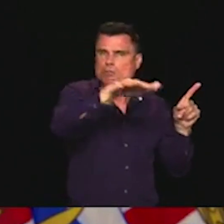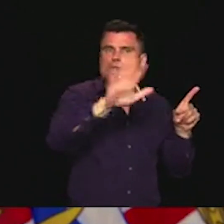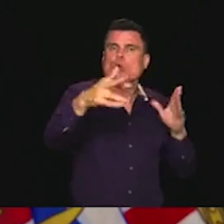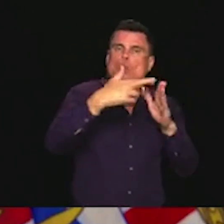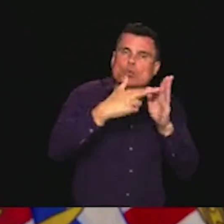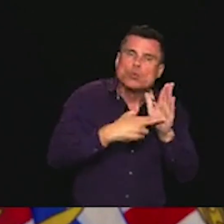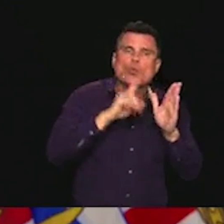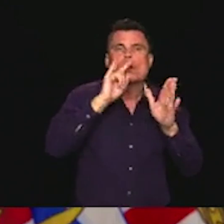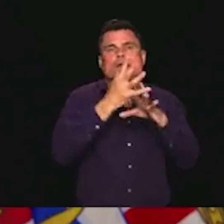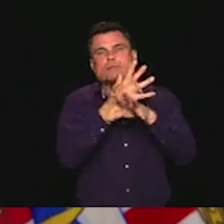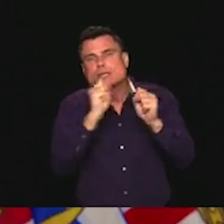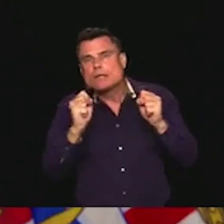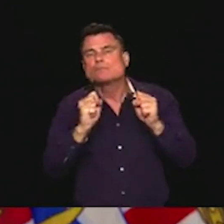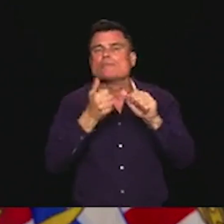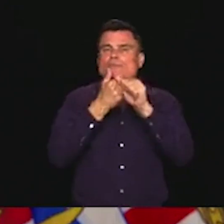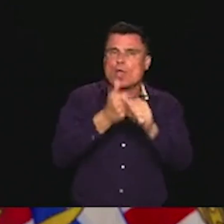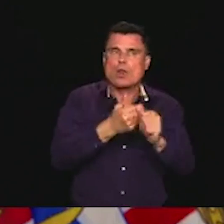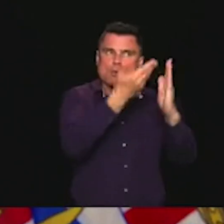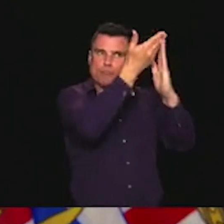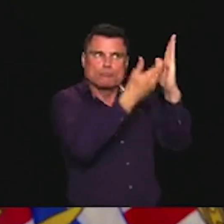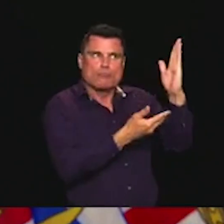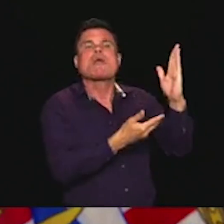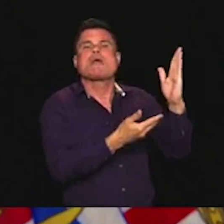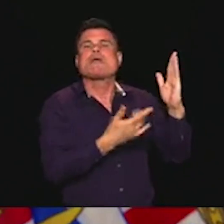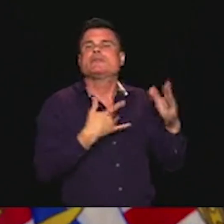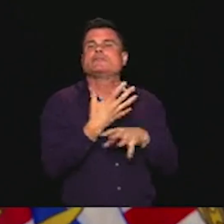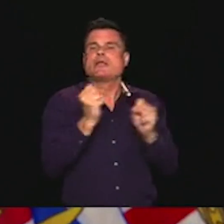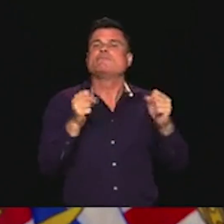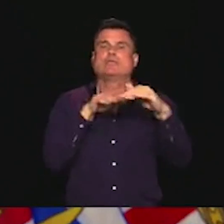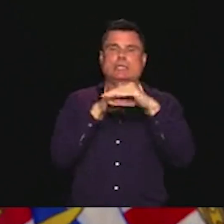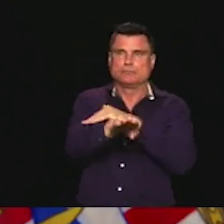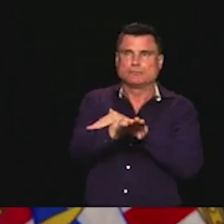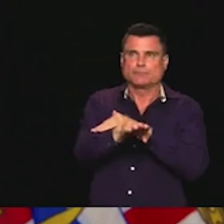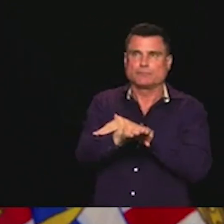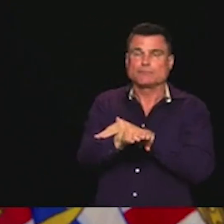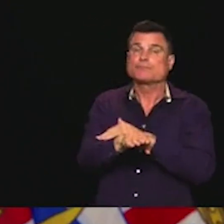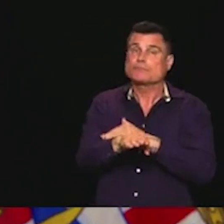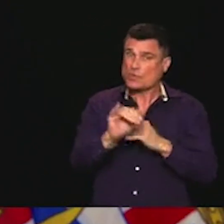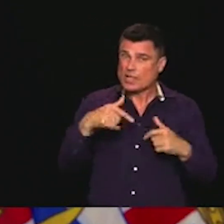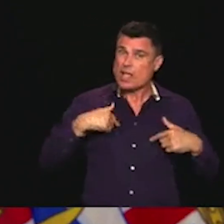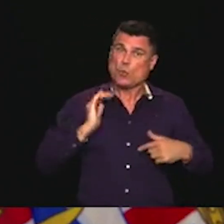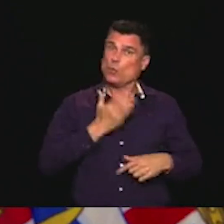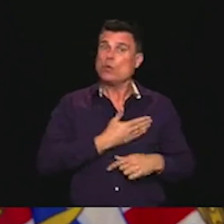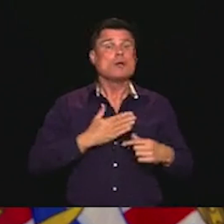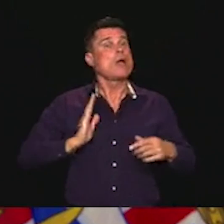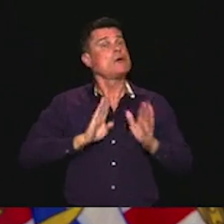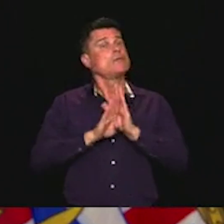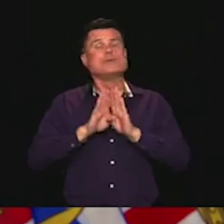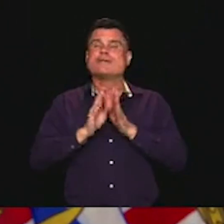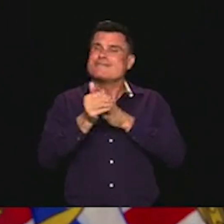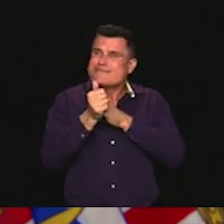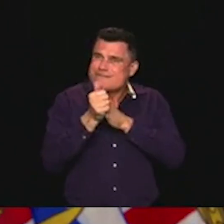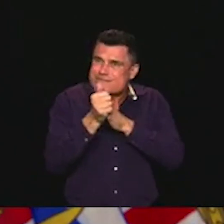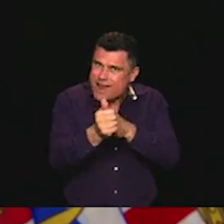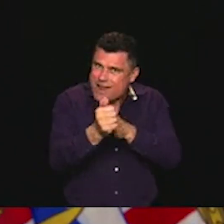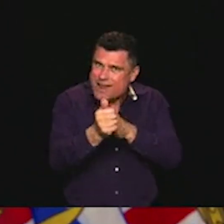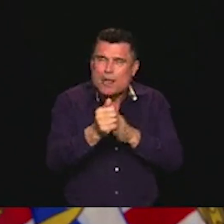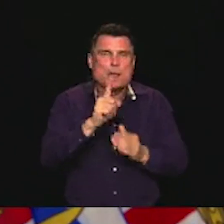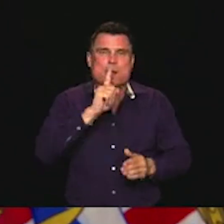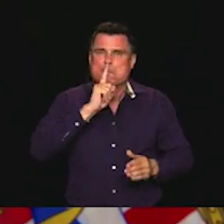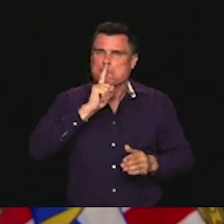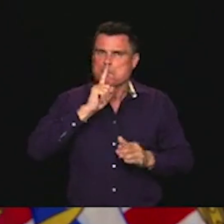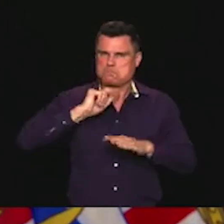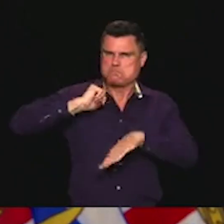So you know what the guidance says. We know what type of measures need to be in place, and the accountability is with the public posting. So it's